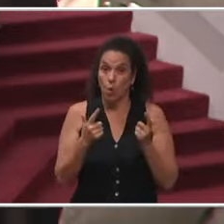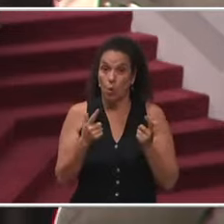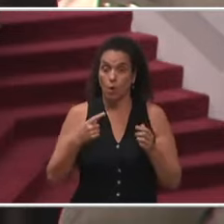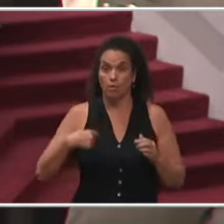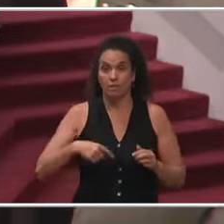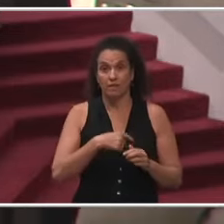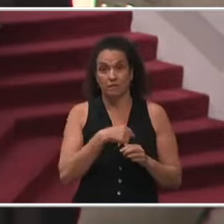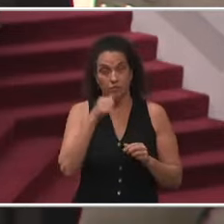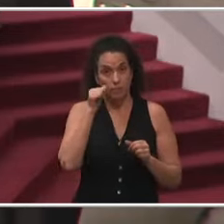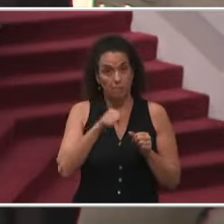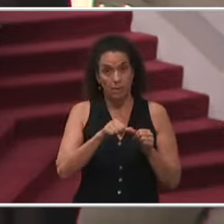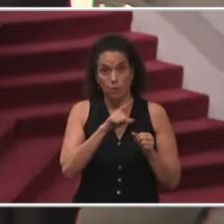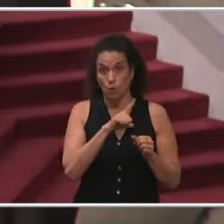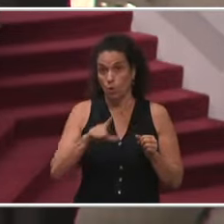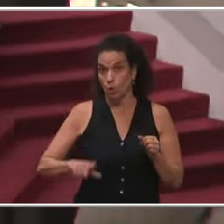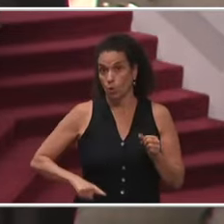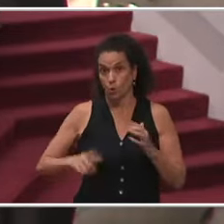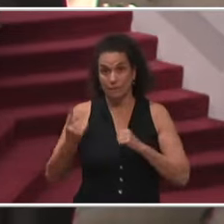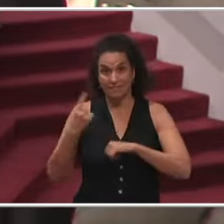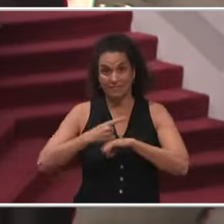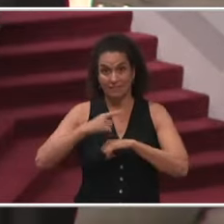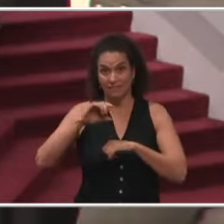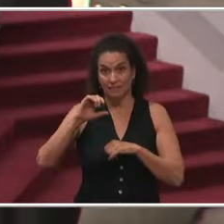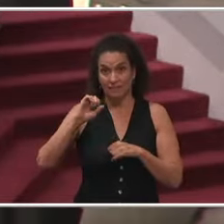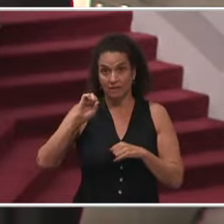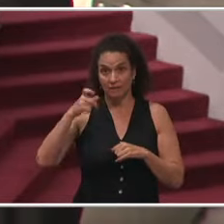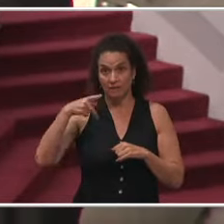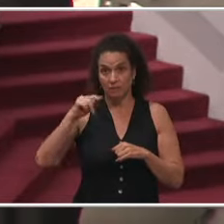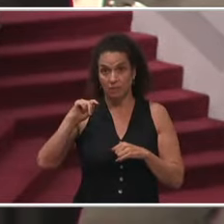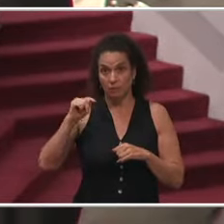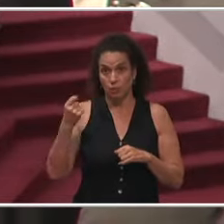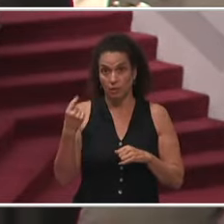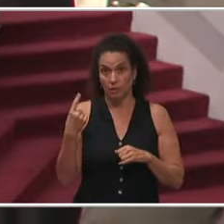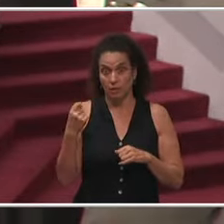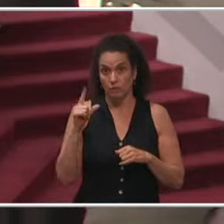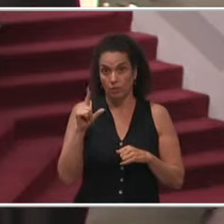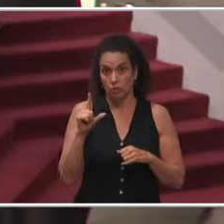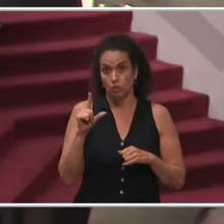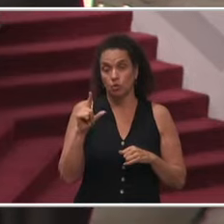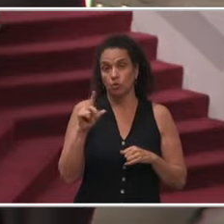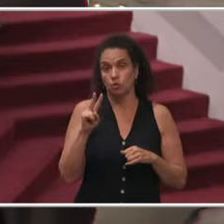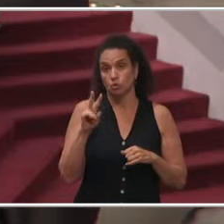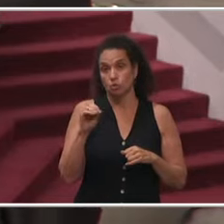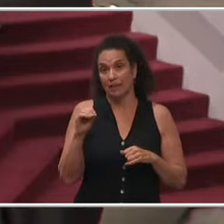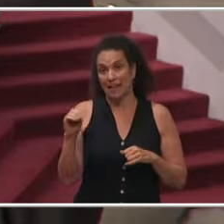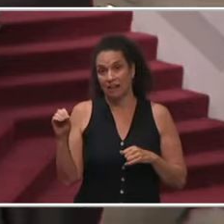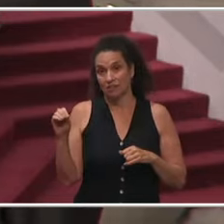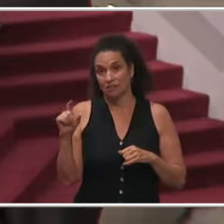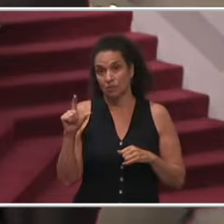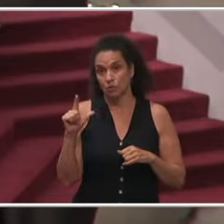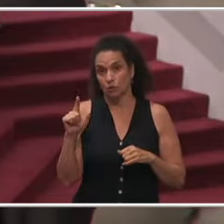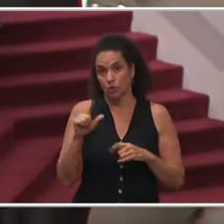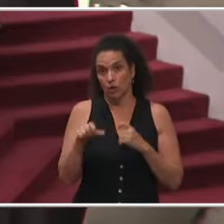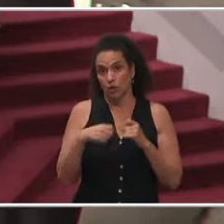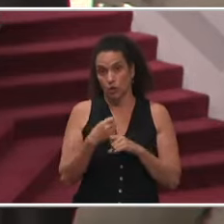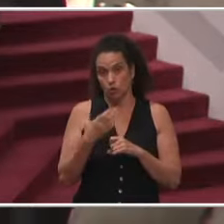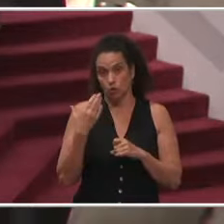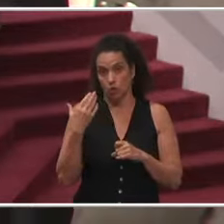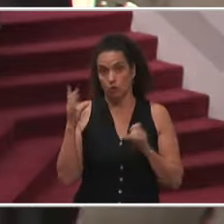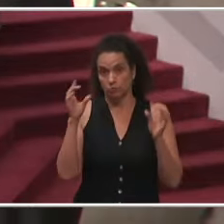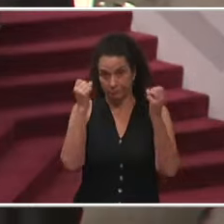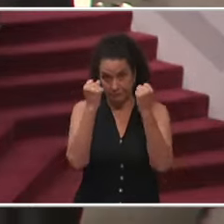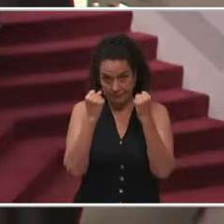remember, Lord, that on this day, September 11th, 2001, 21 years ago, terrorists attacked our country, murdering a lot